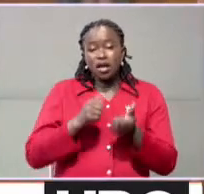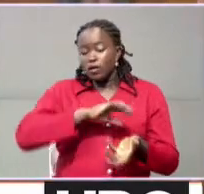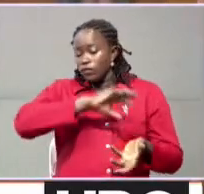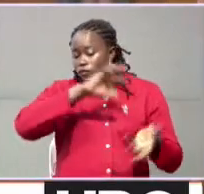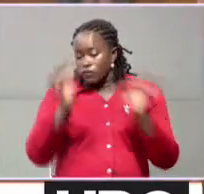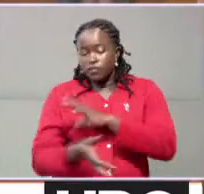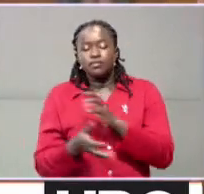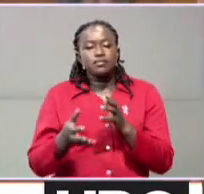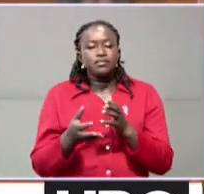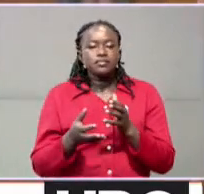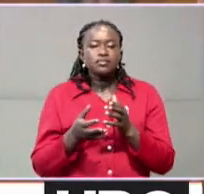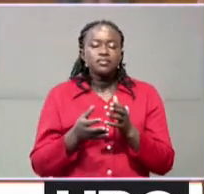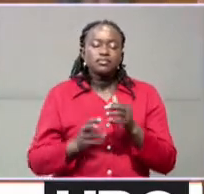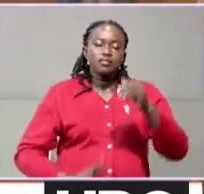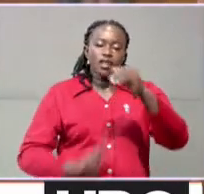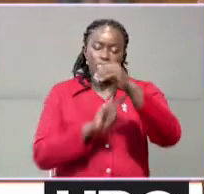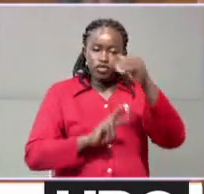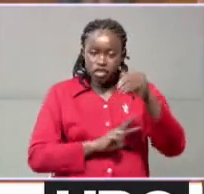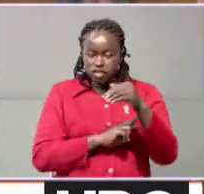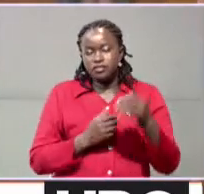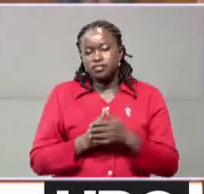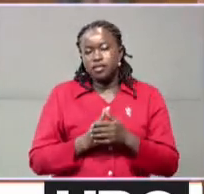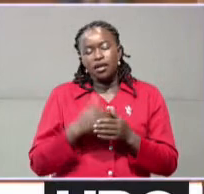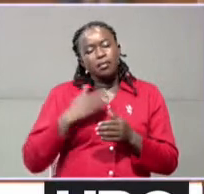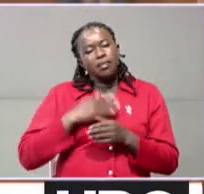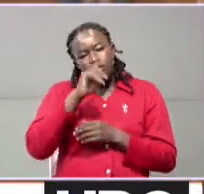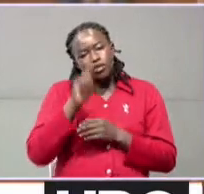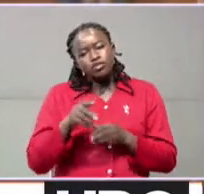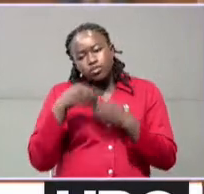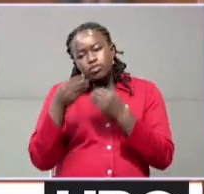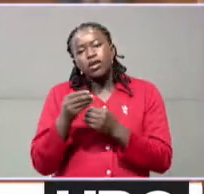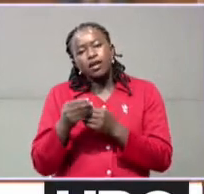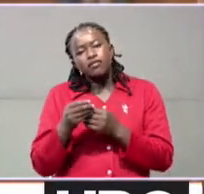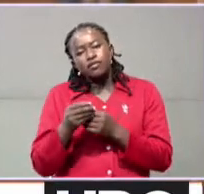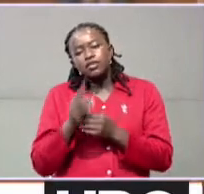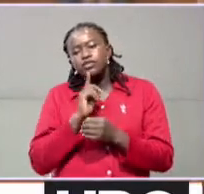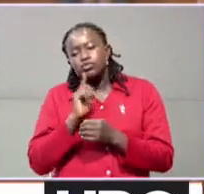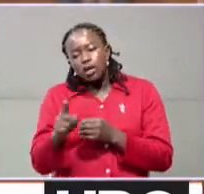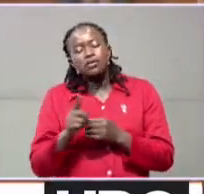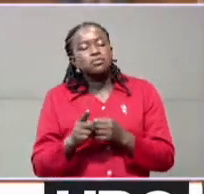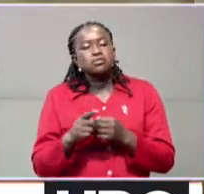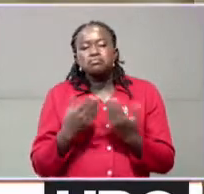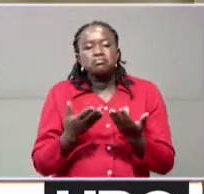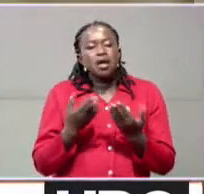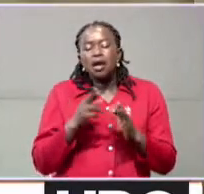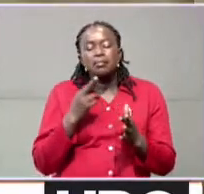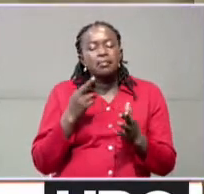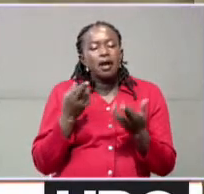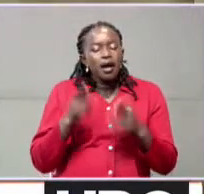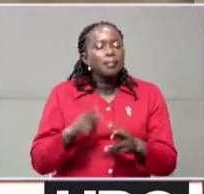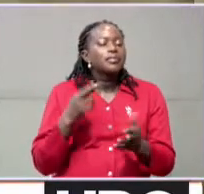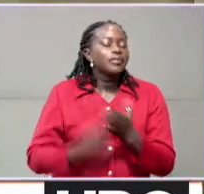question is you gave the instructions what happened right honorable